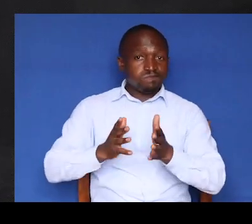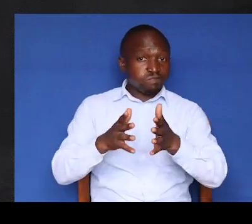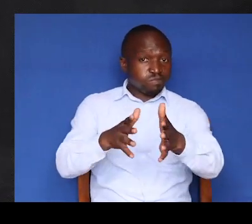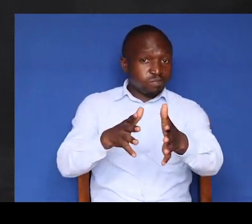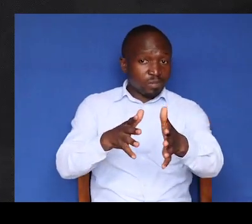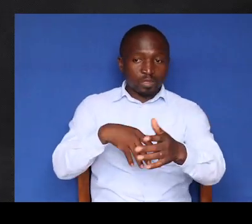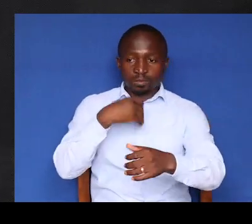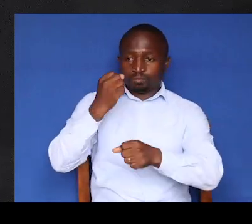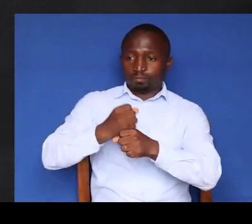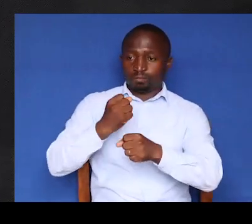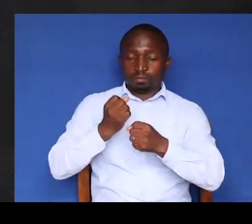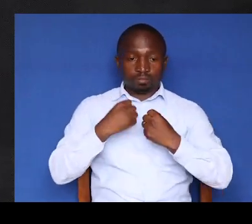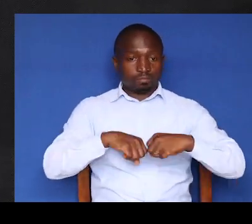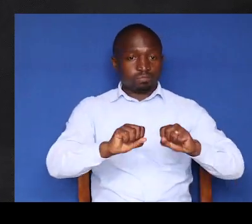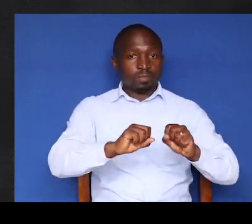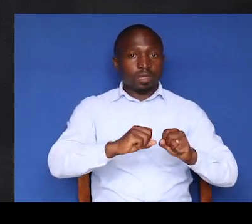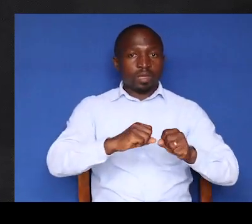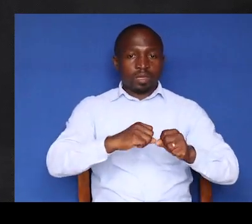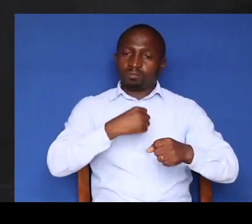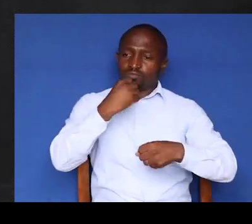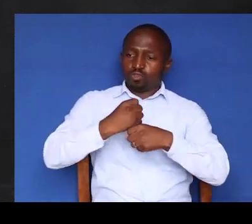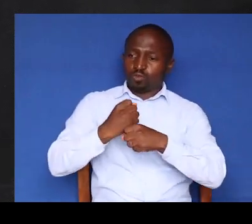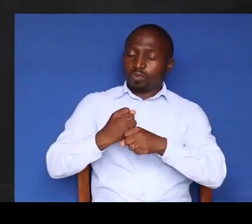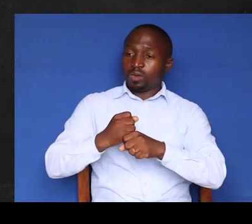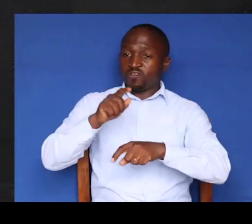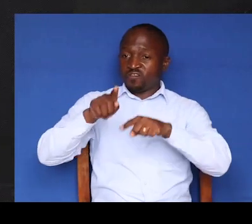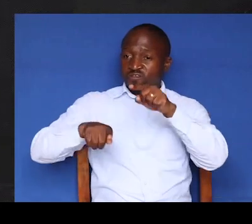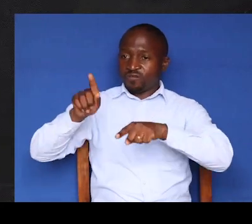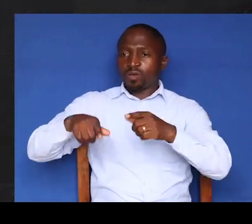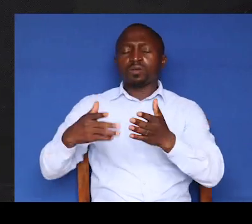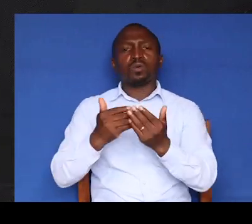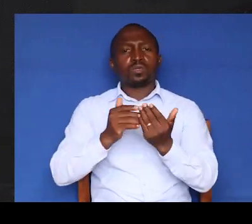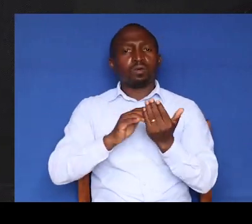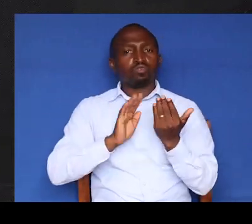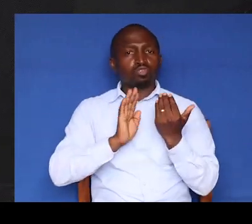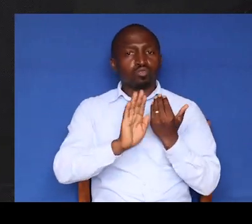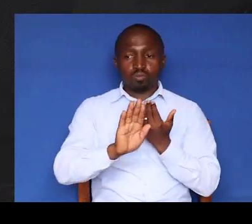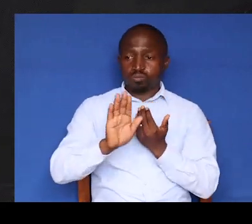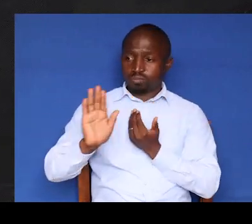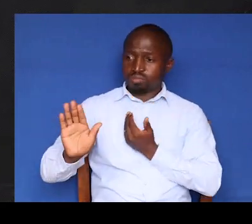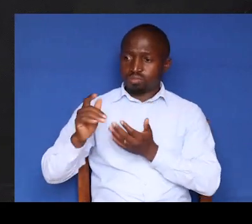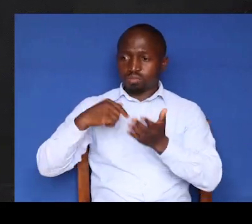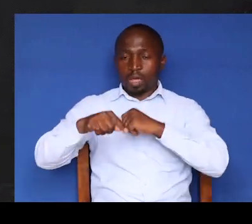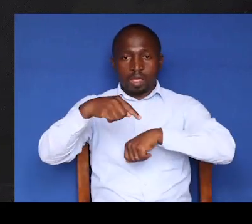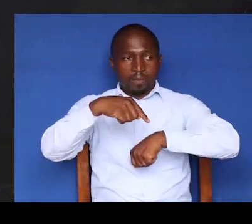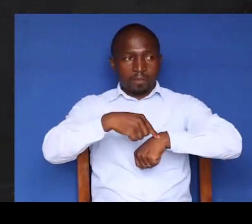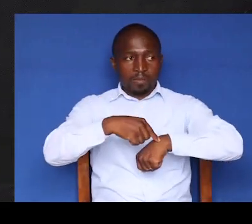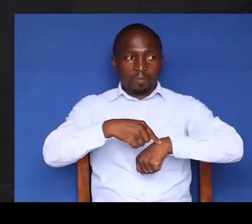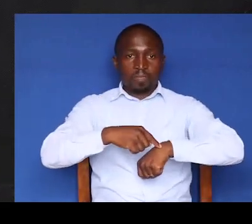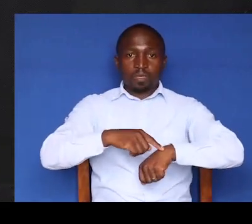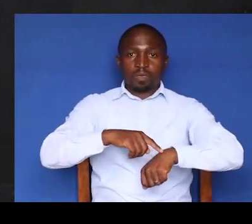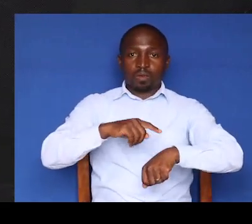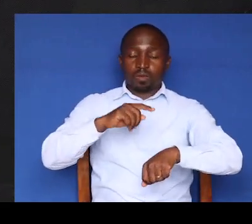implementation of such projects can be blocked in time when the